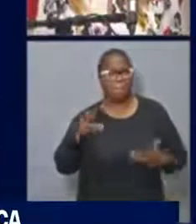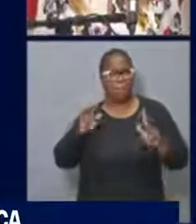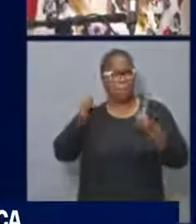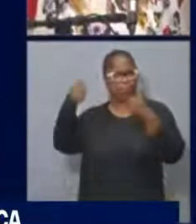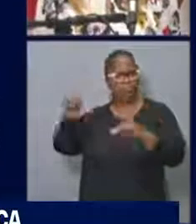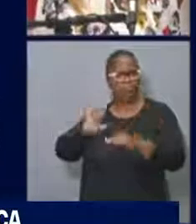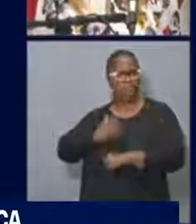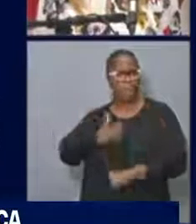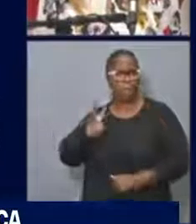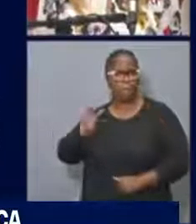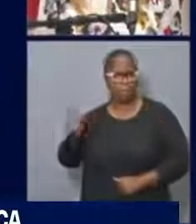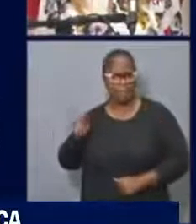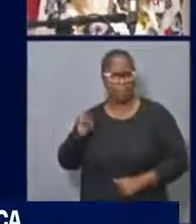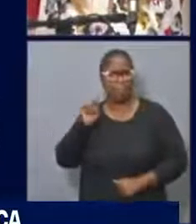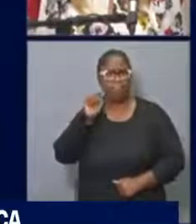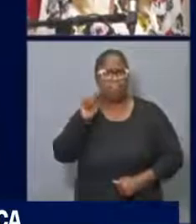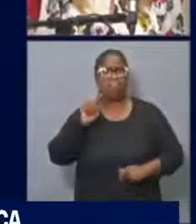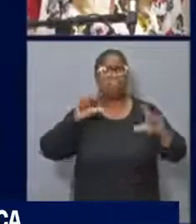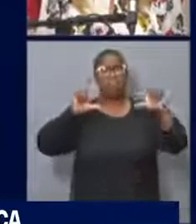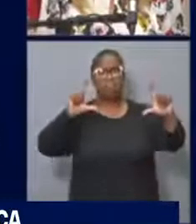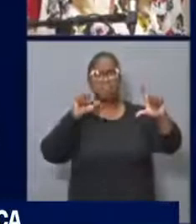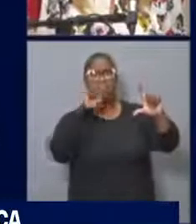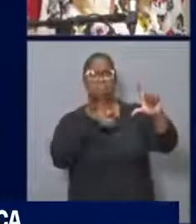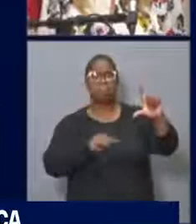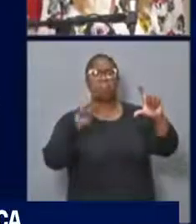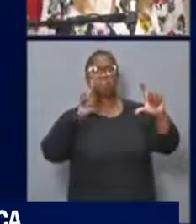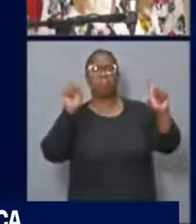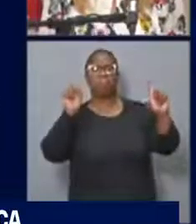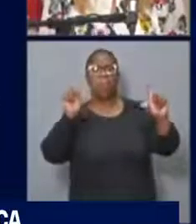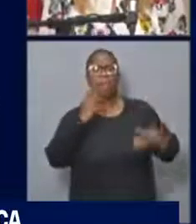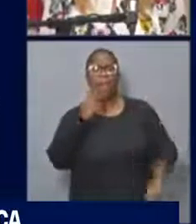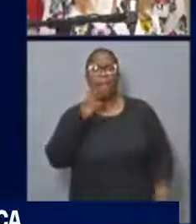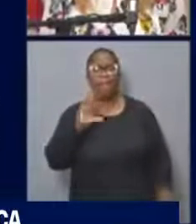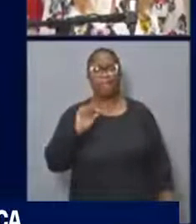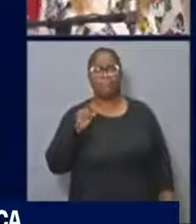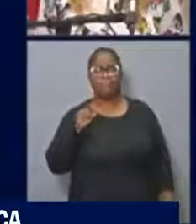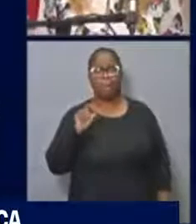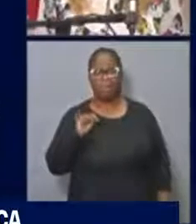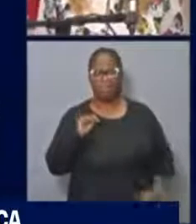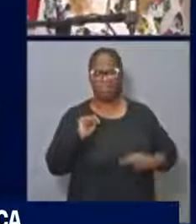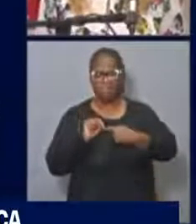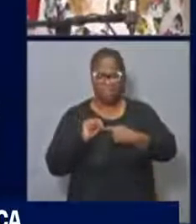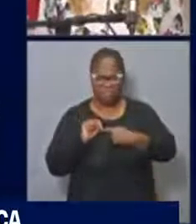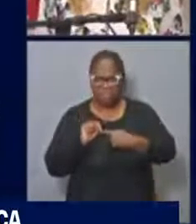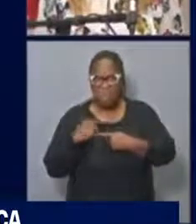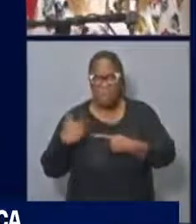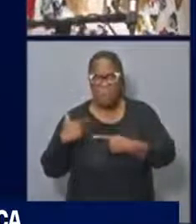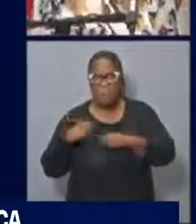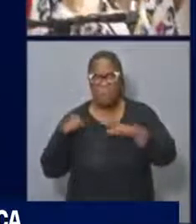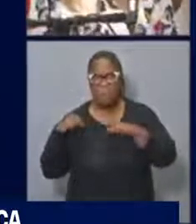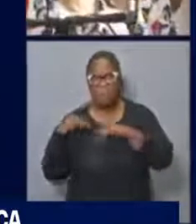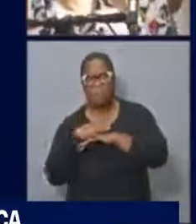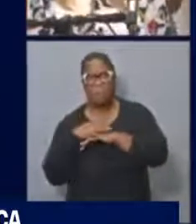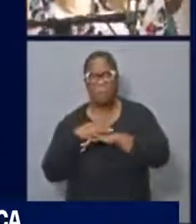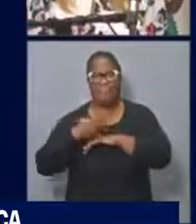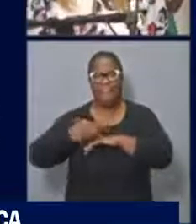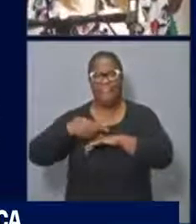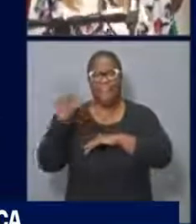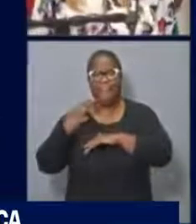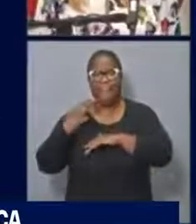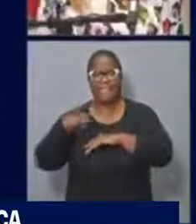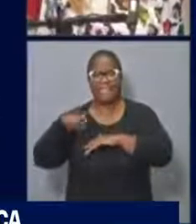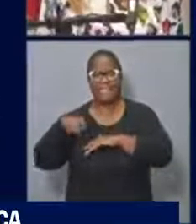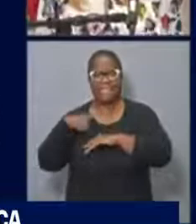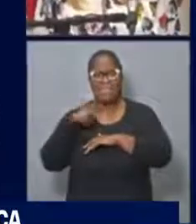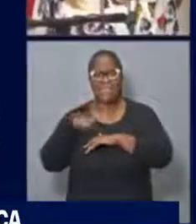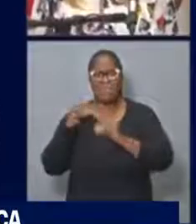A heat map that identifies the hotspot communities where the compilation of available metrics indicates that these communities have the